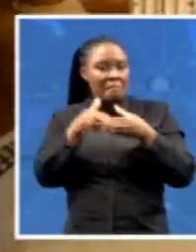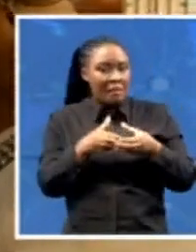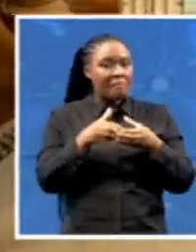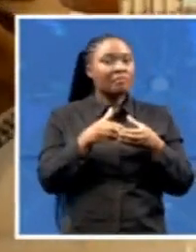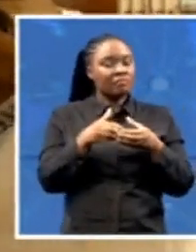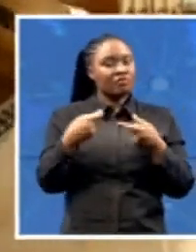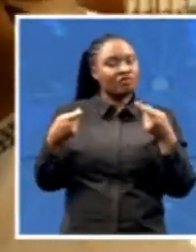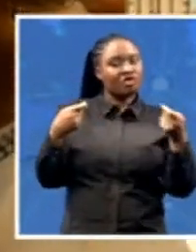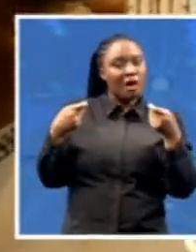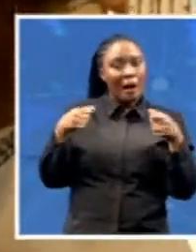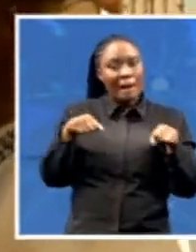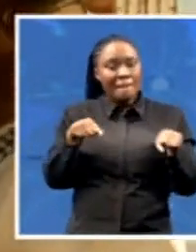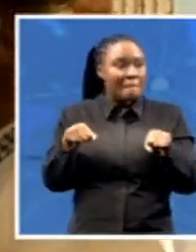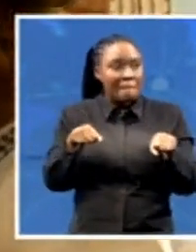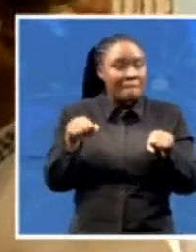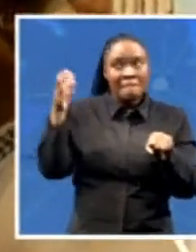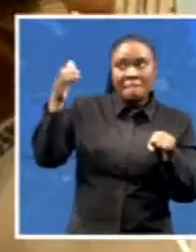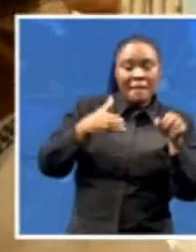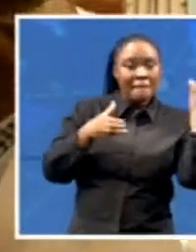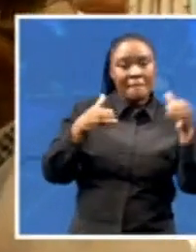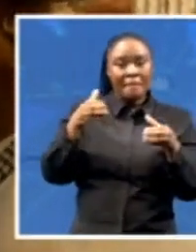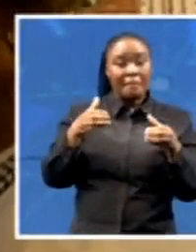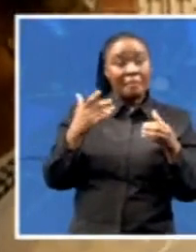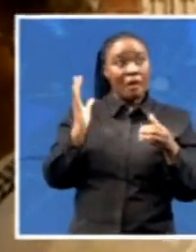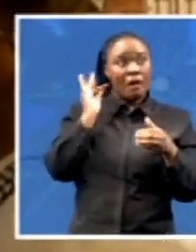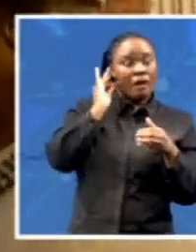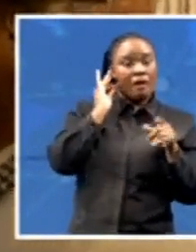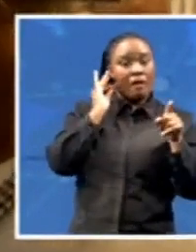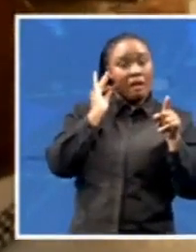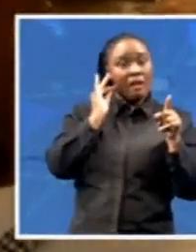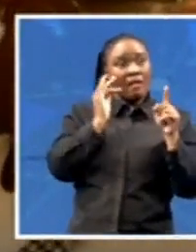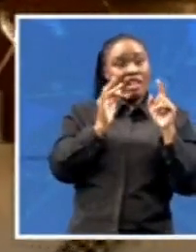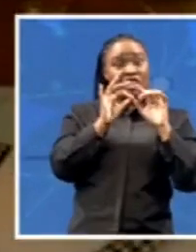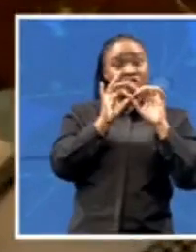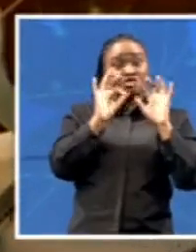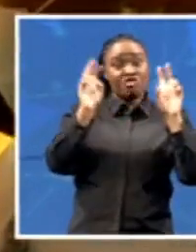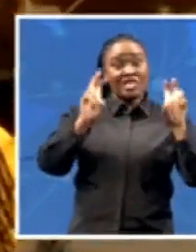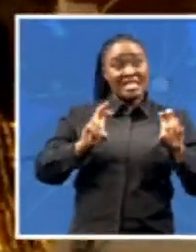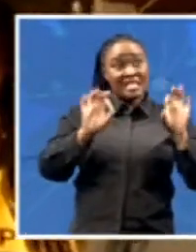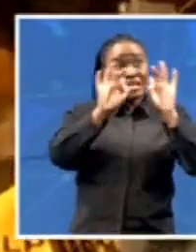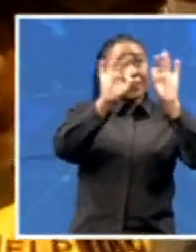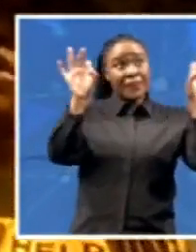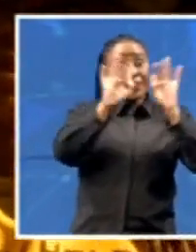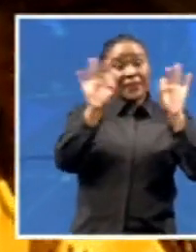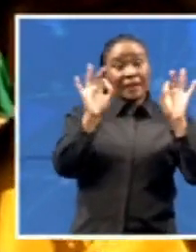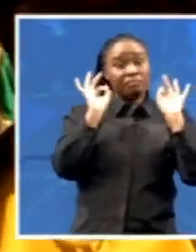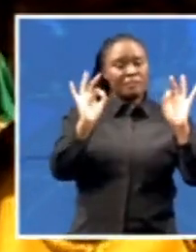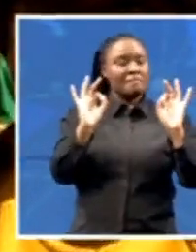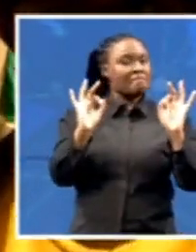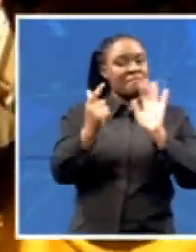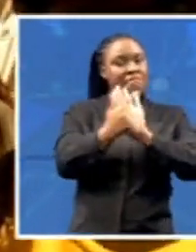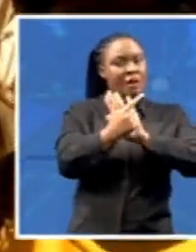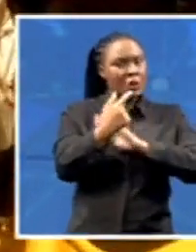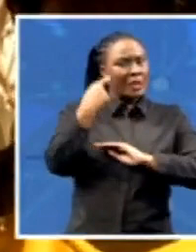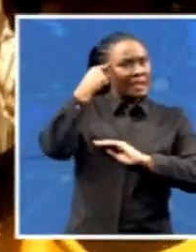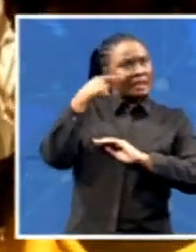illegal connections of electricity, what kind of action do you think should be taken about such shops? I'm not really sure what needs to be done,